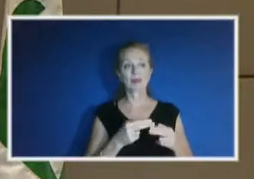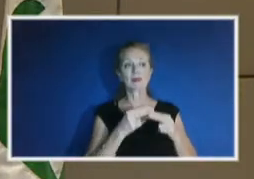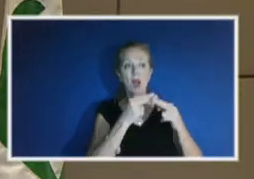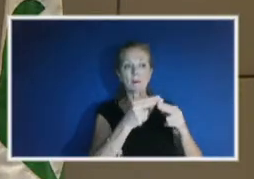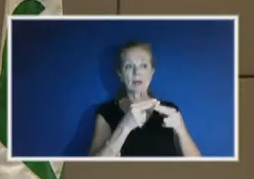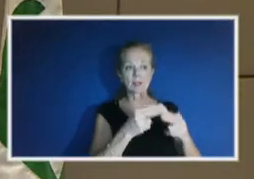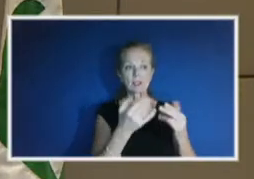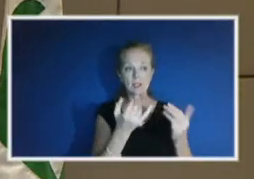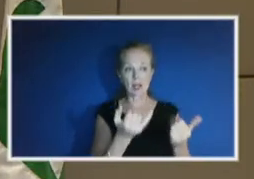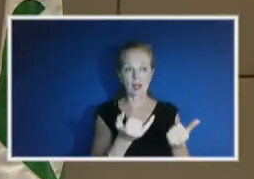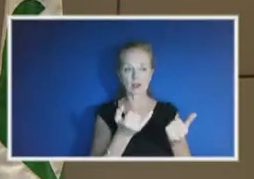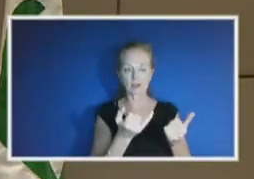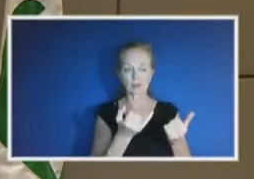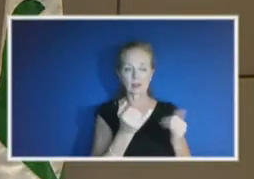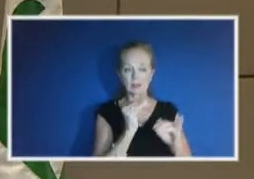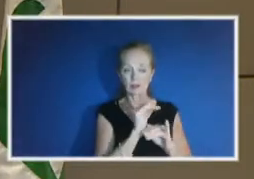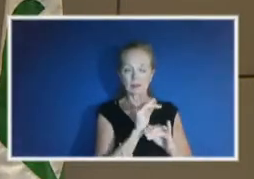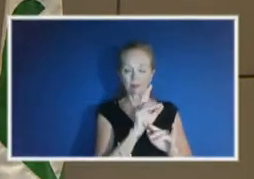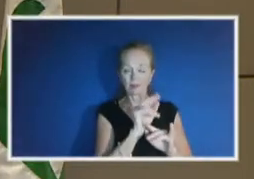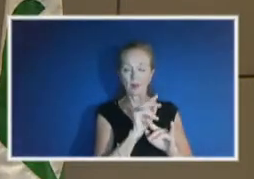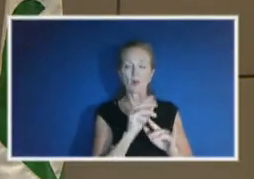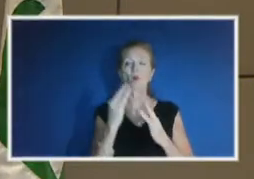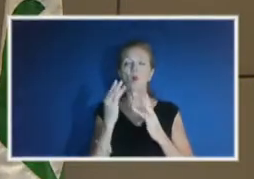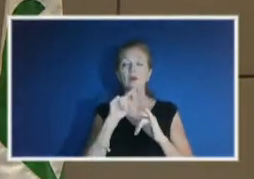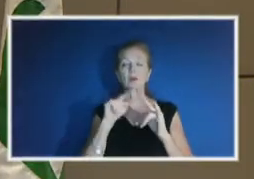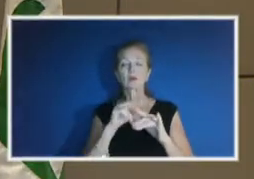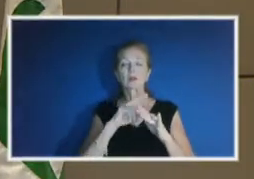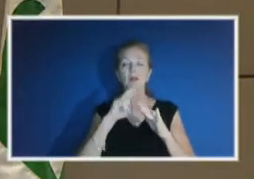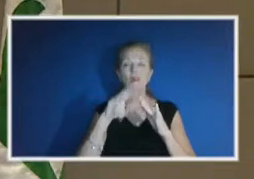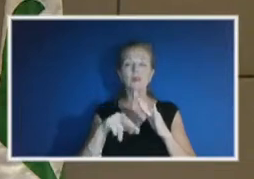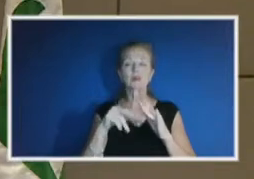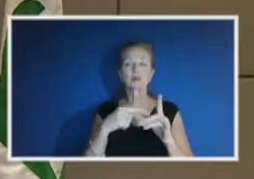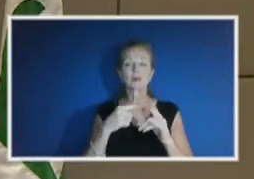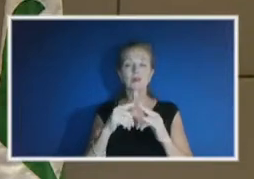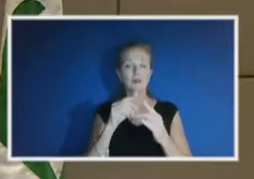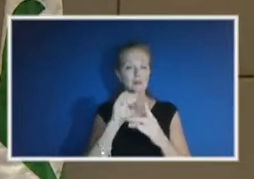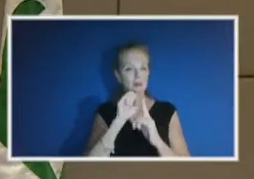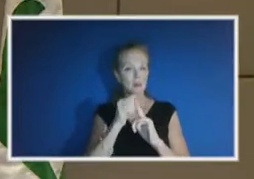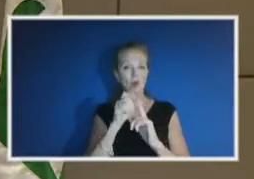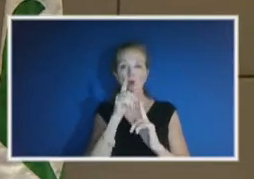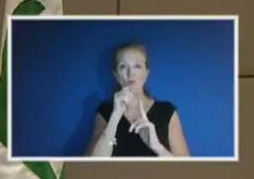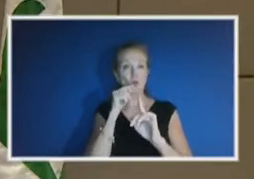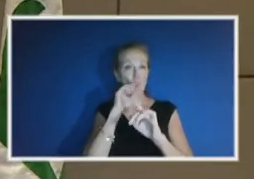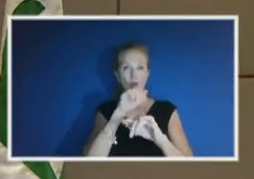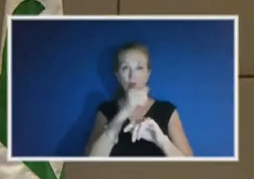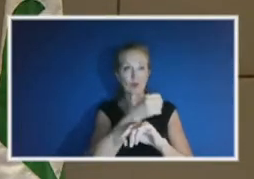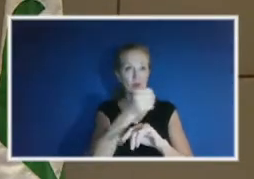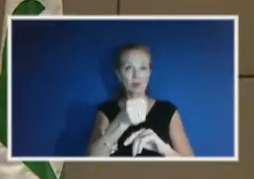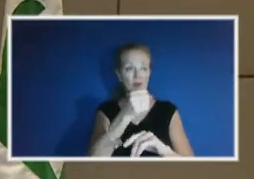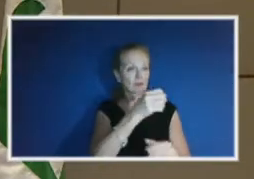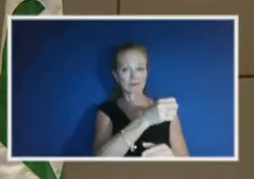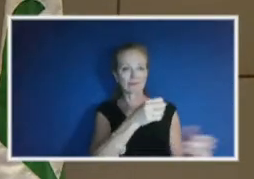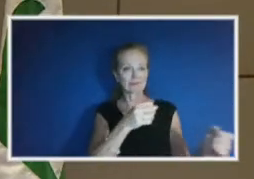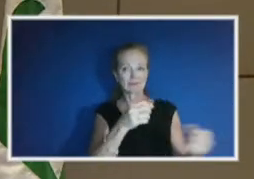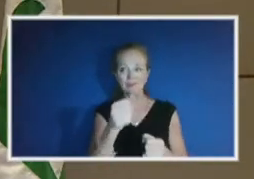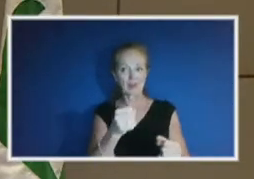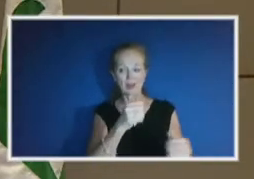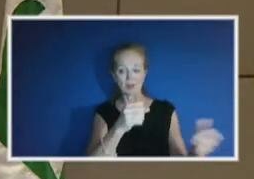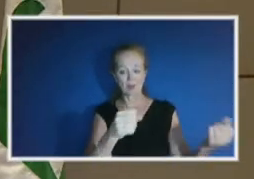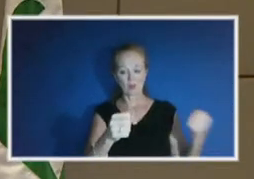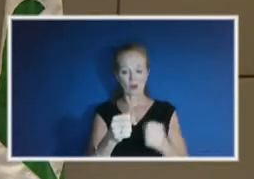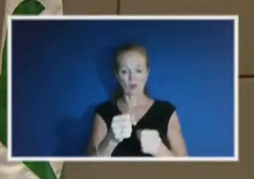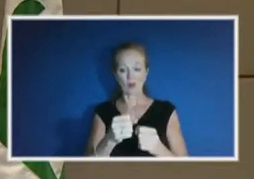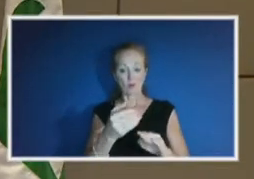we see the outcome of this conversation to consider who might be appointed so as not to be putting people on right before we possibly